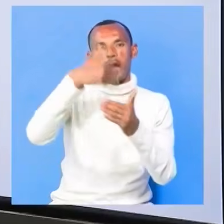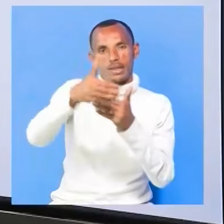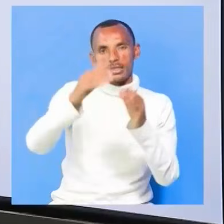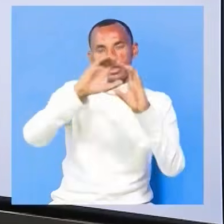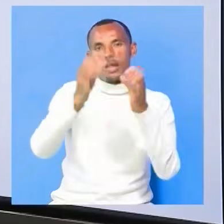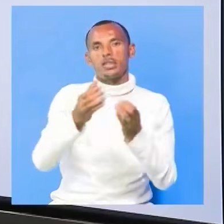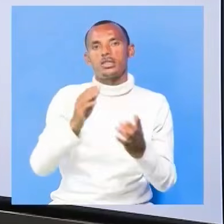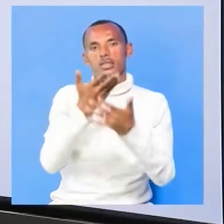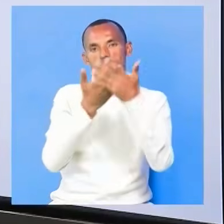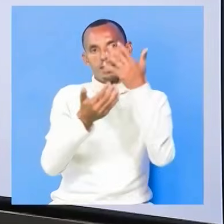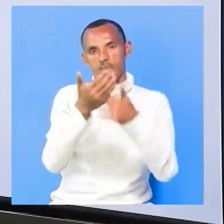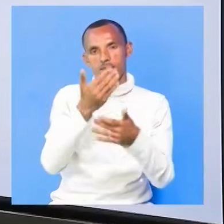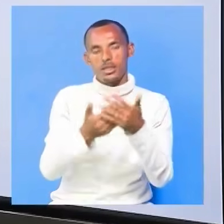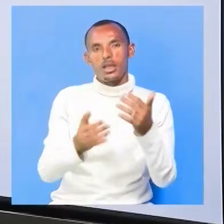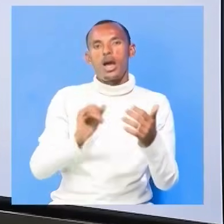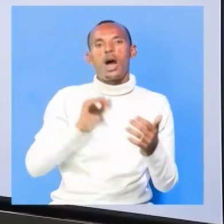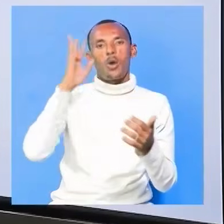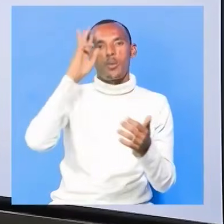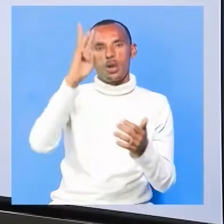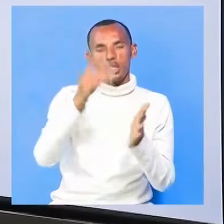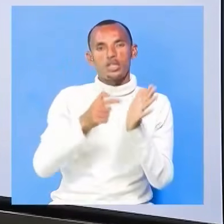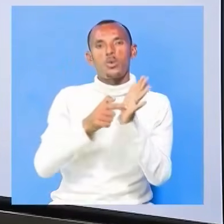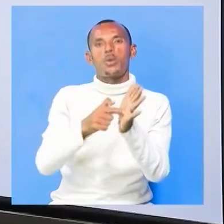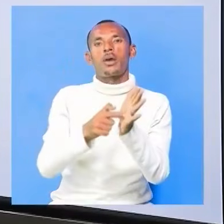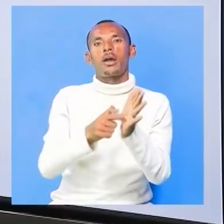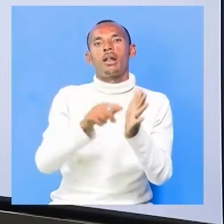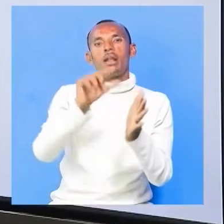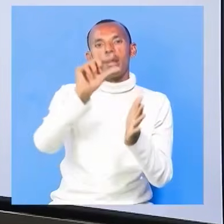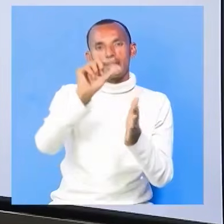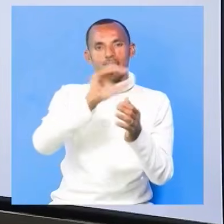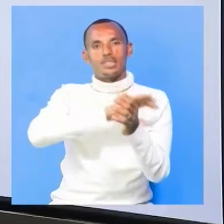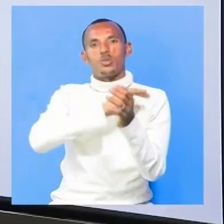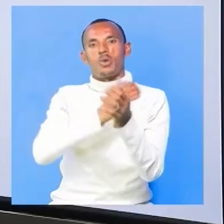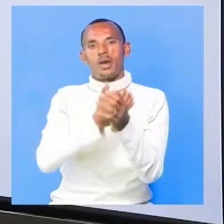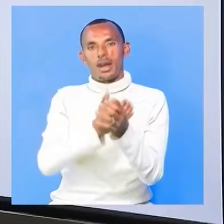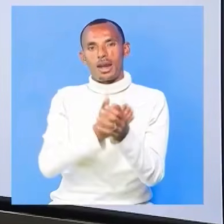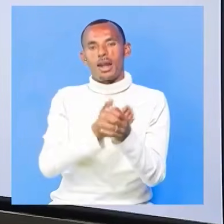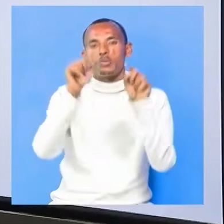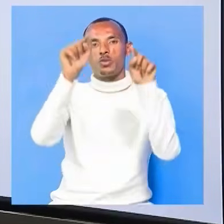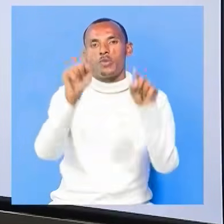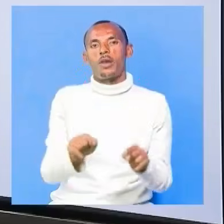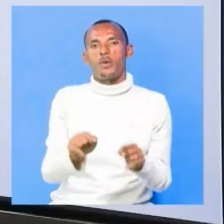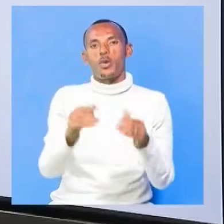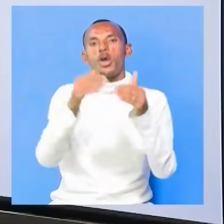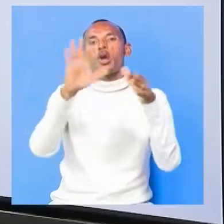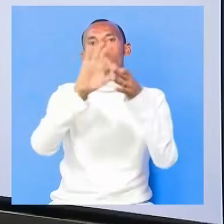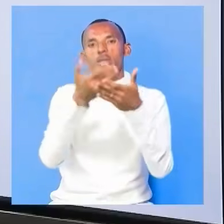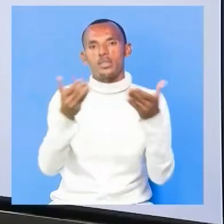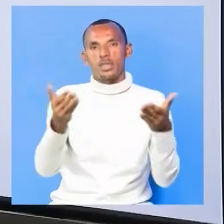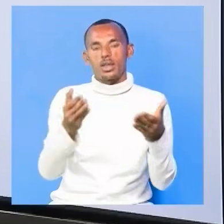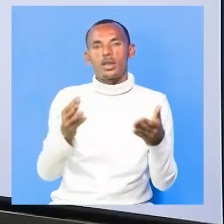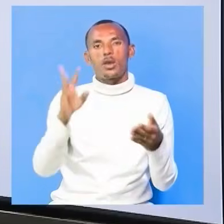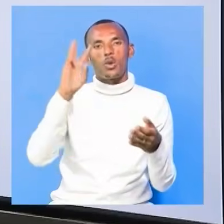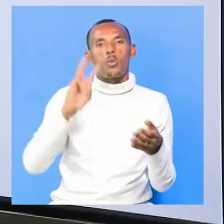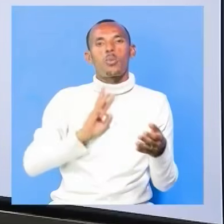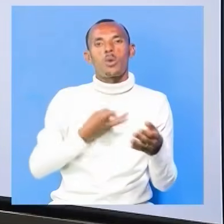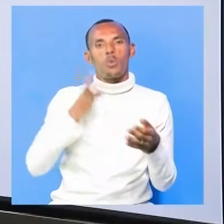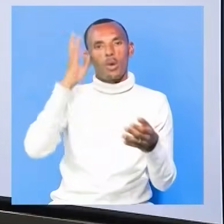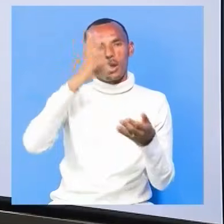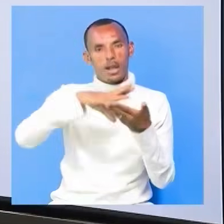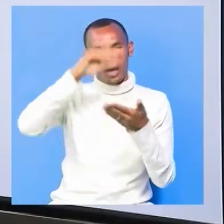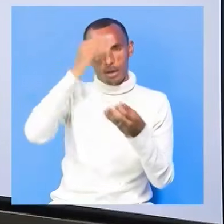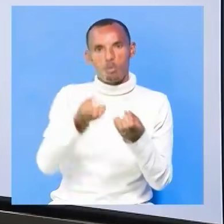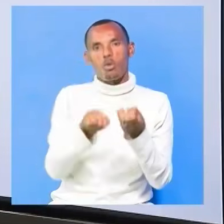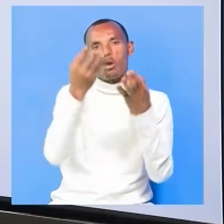In our next class discussion, I will show you a little bit stronger absolute value equations, and we will